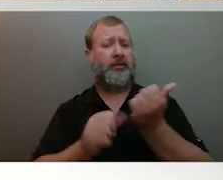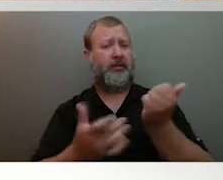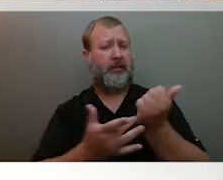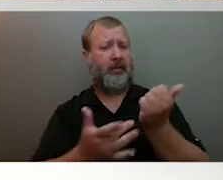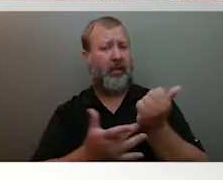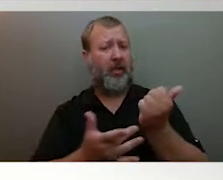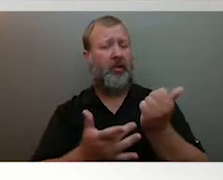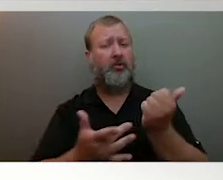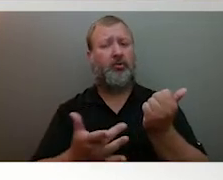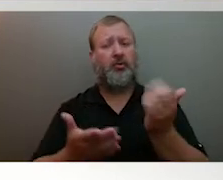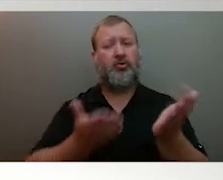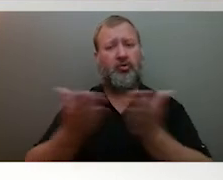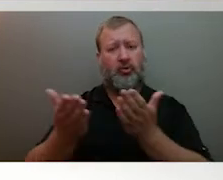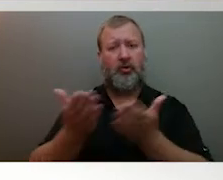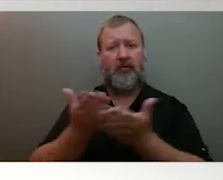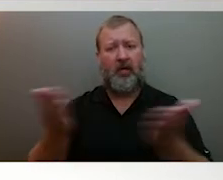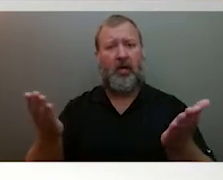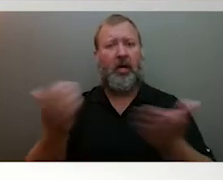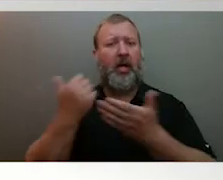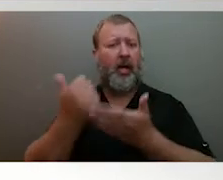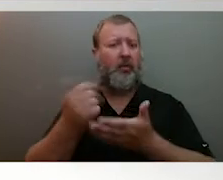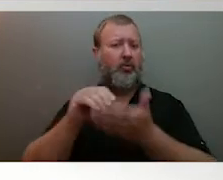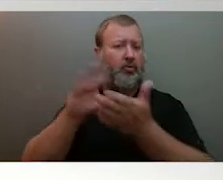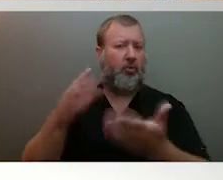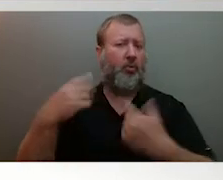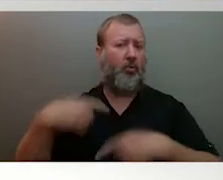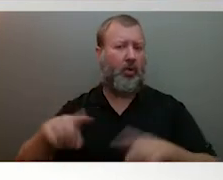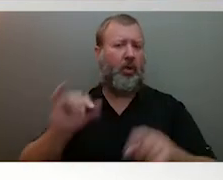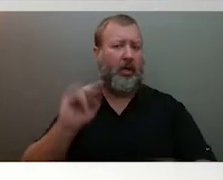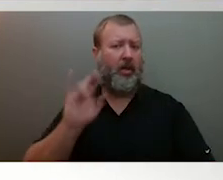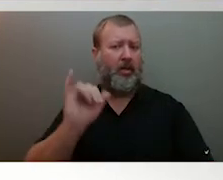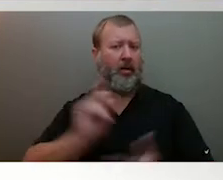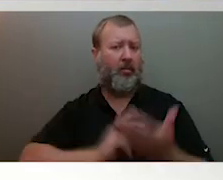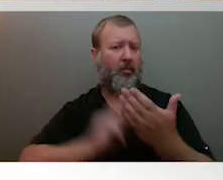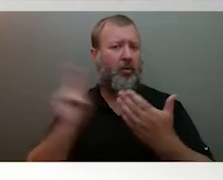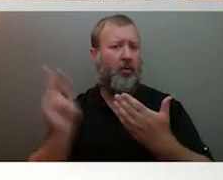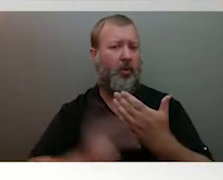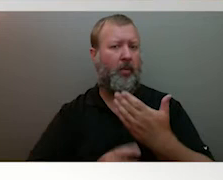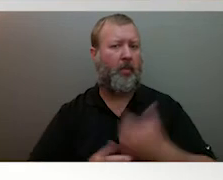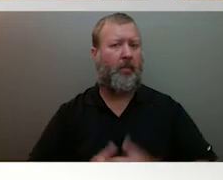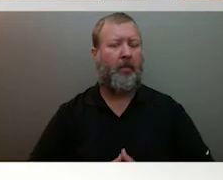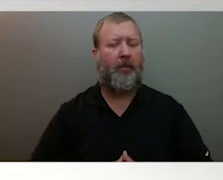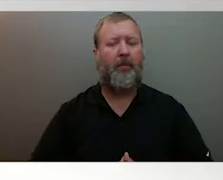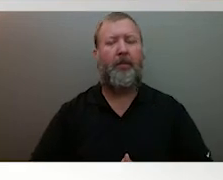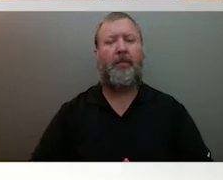and devices and services that may assist the student while on the hospital homebound program.